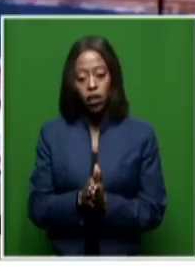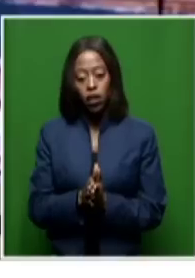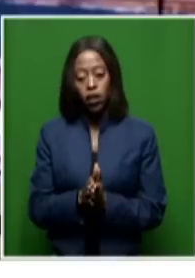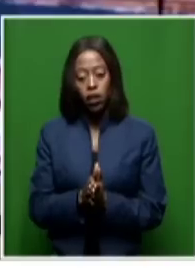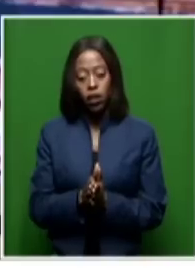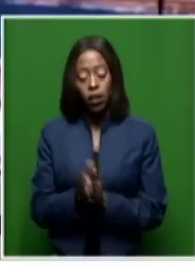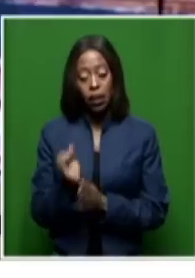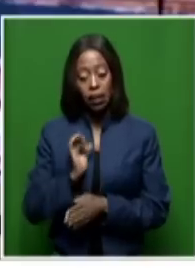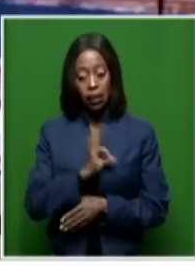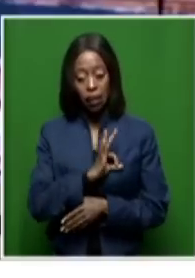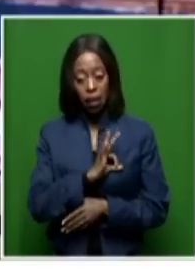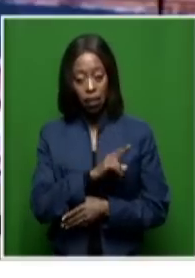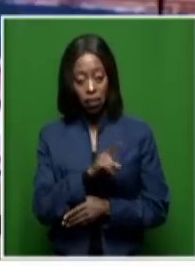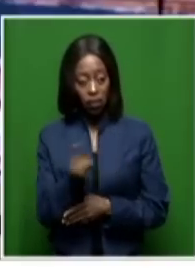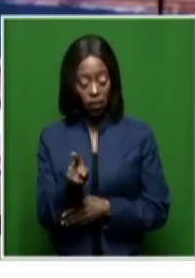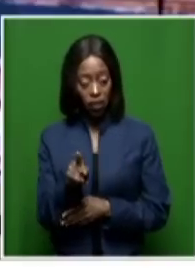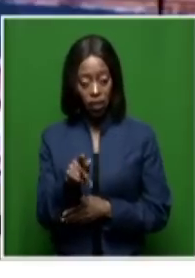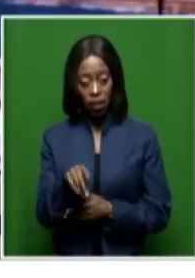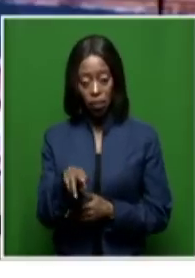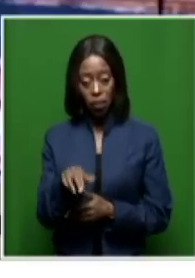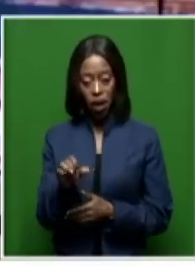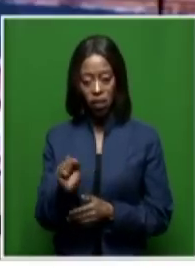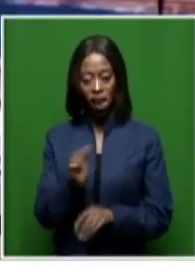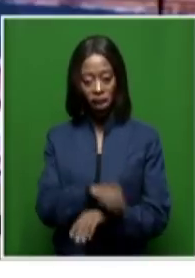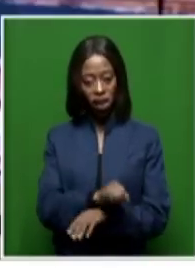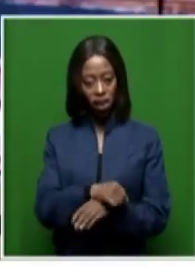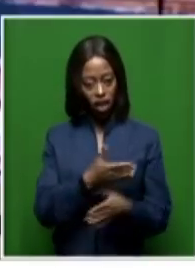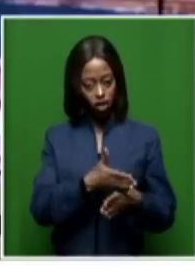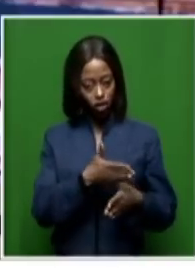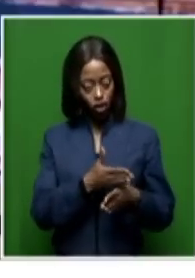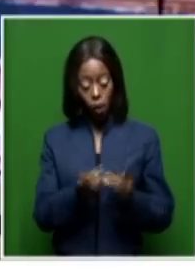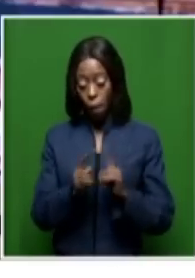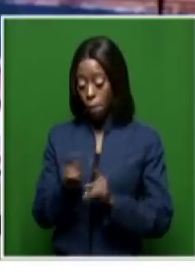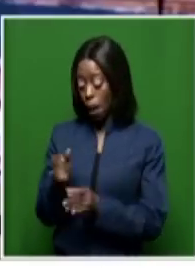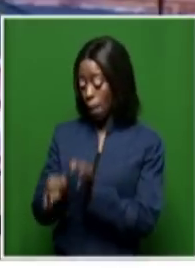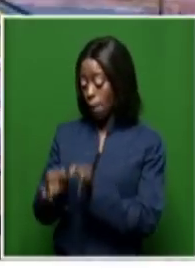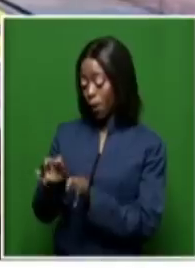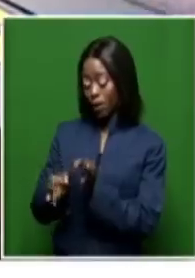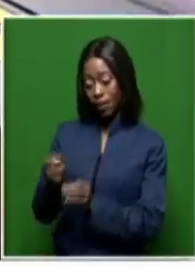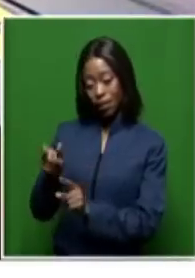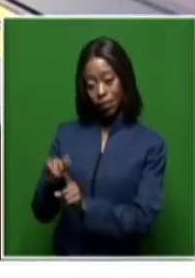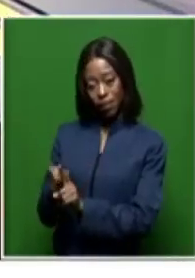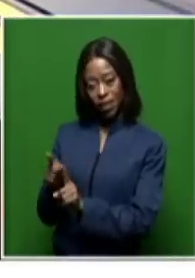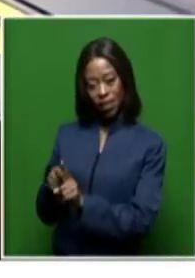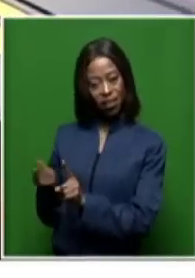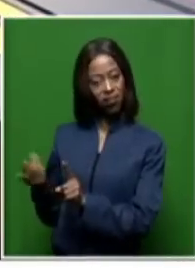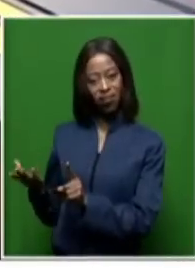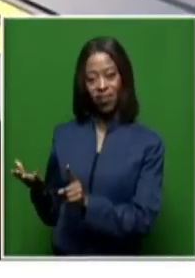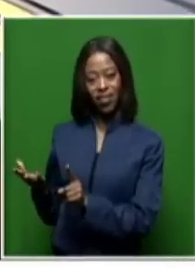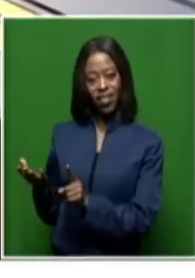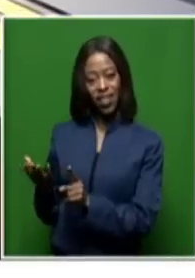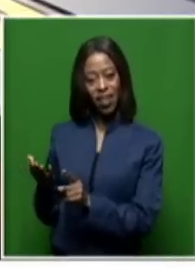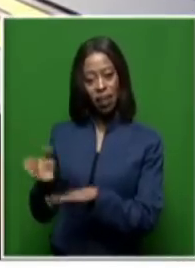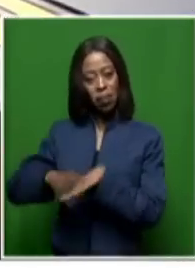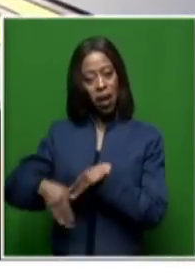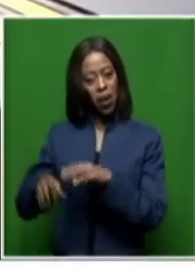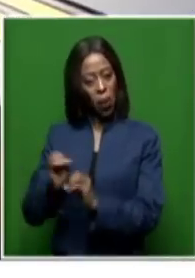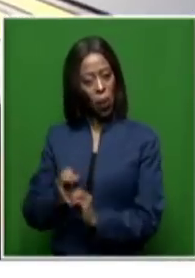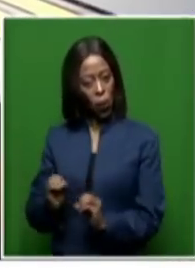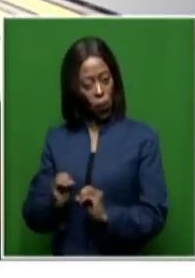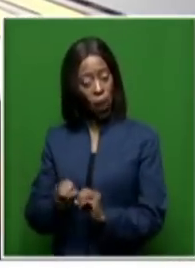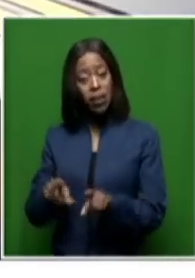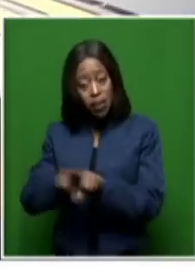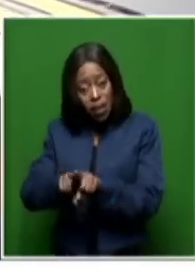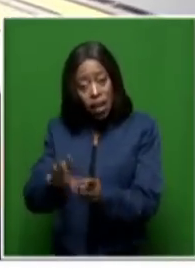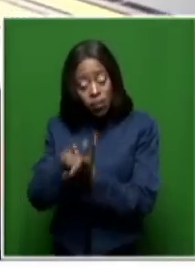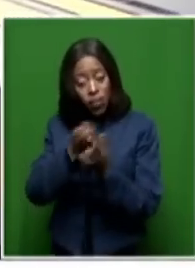officials within PRASA are derelict in their duty, and yet the political figureheads get off scot-free. they also need to own